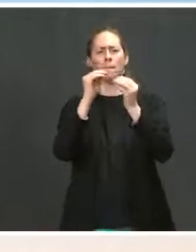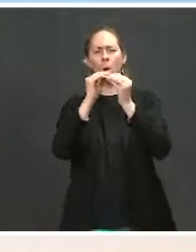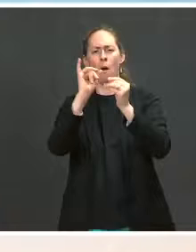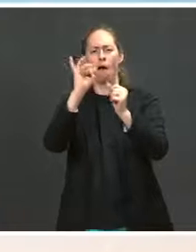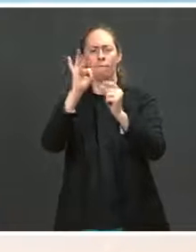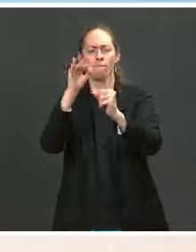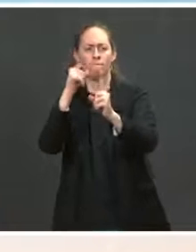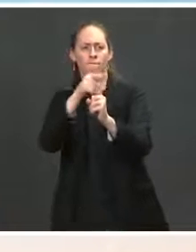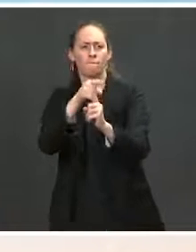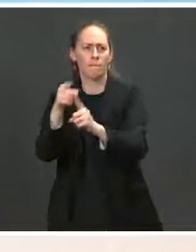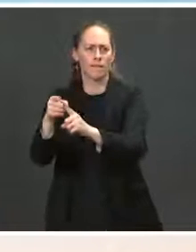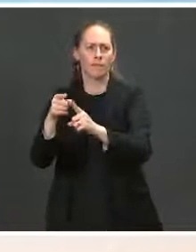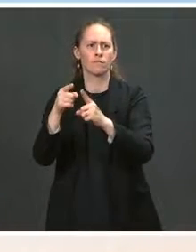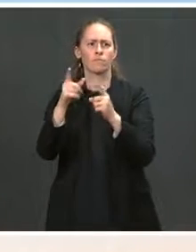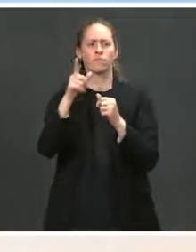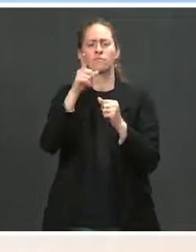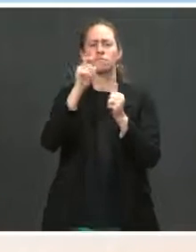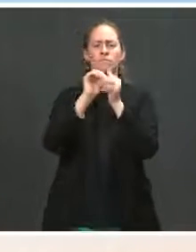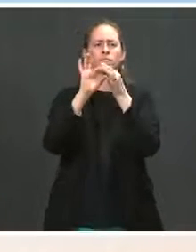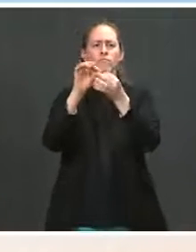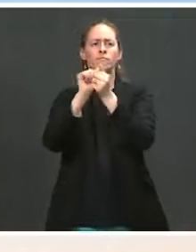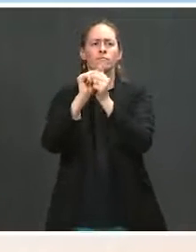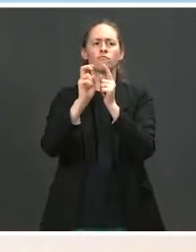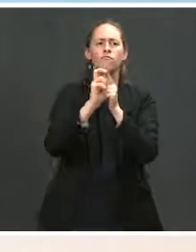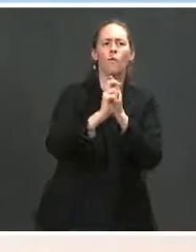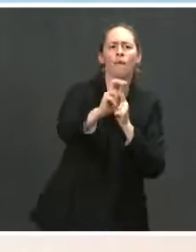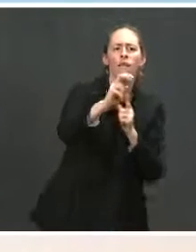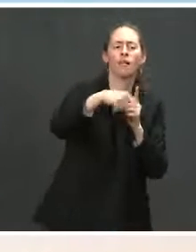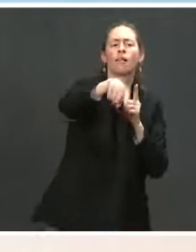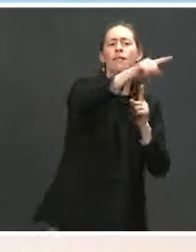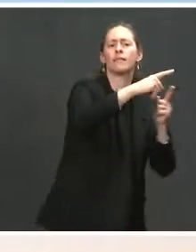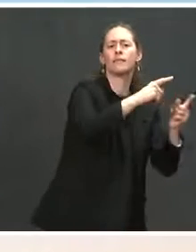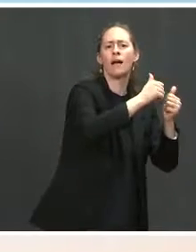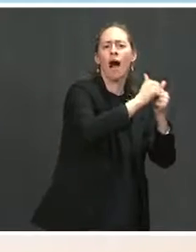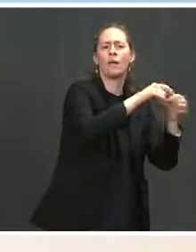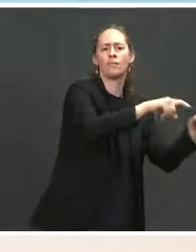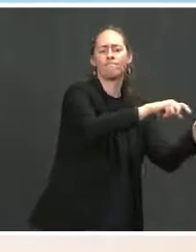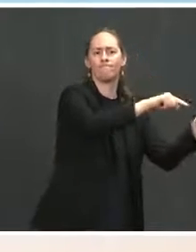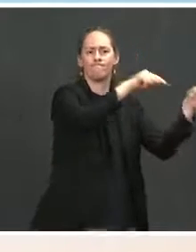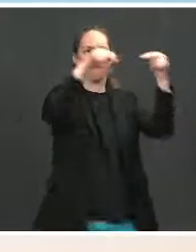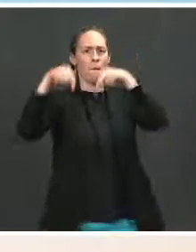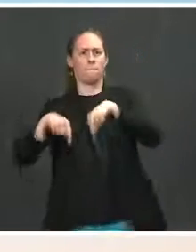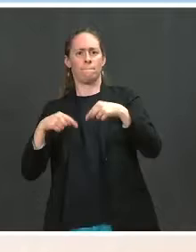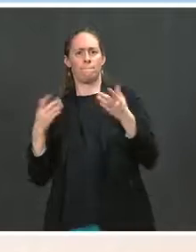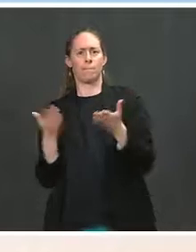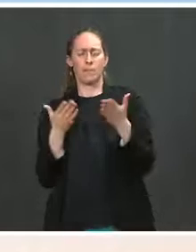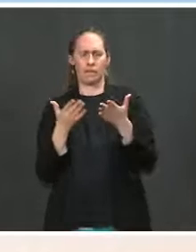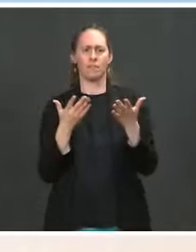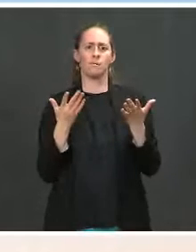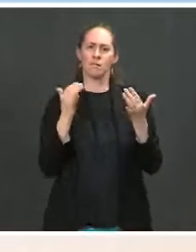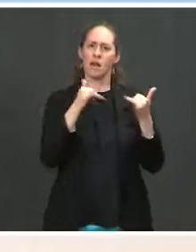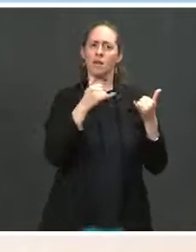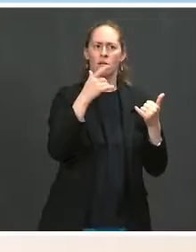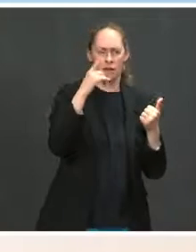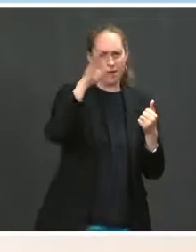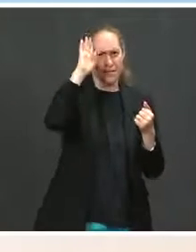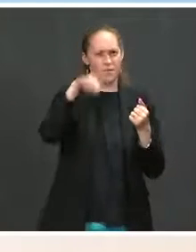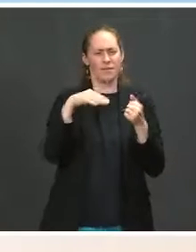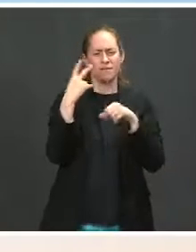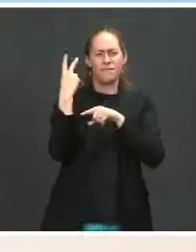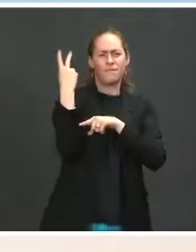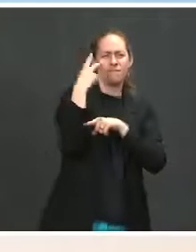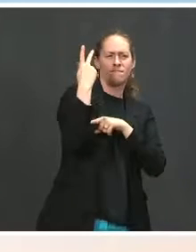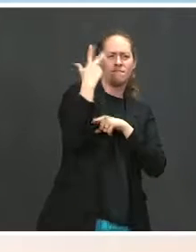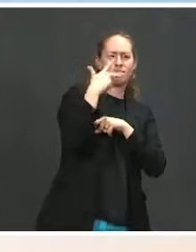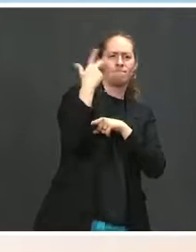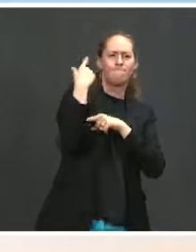travel, deter migrants from making the journey. And we made an announcement, of course, over the last couple of days about stepped